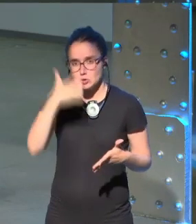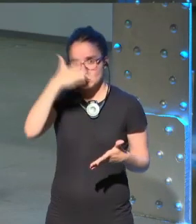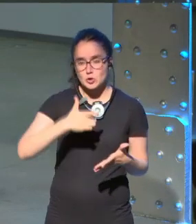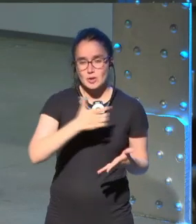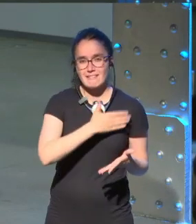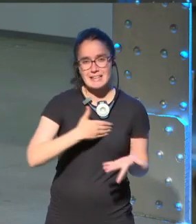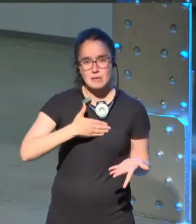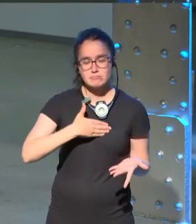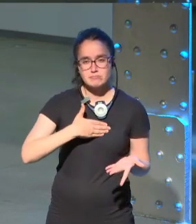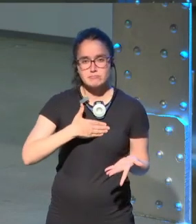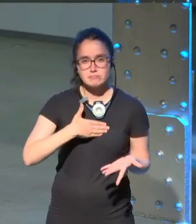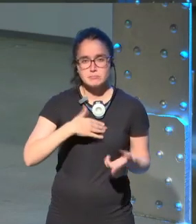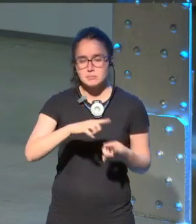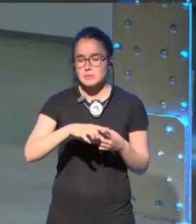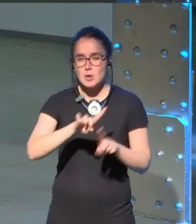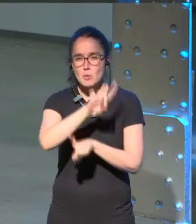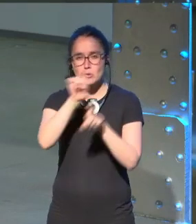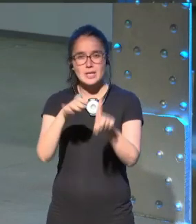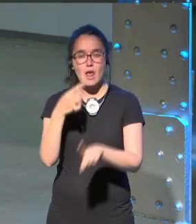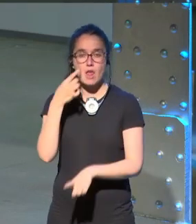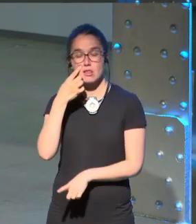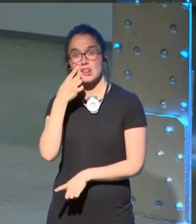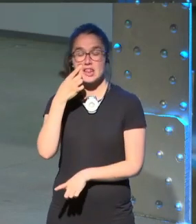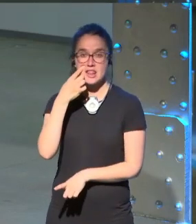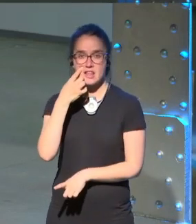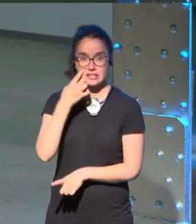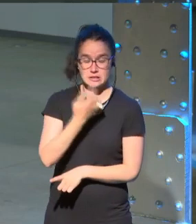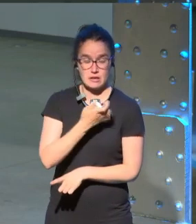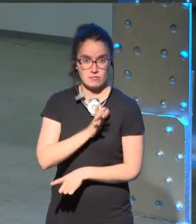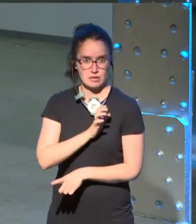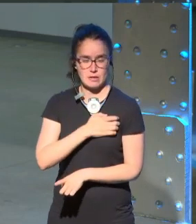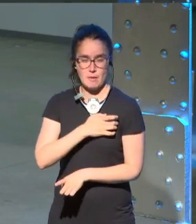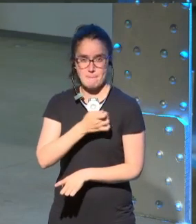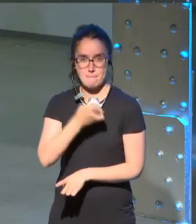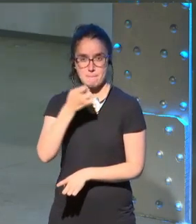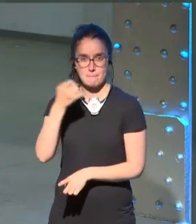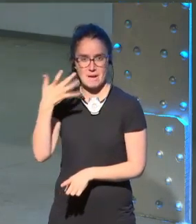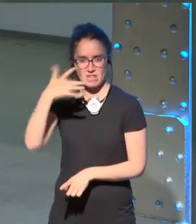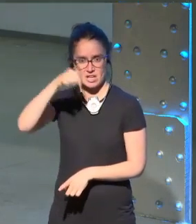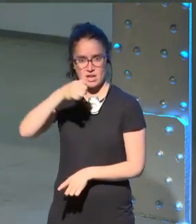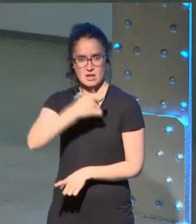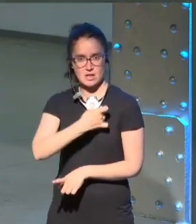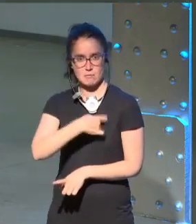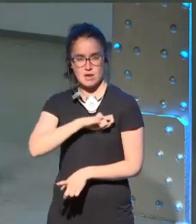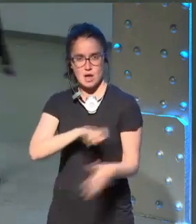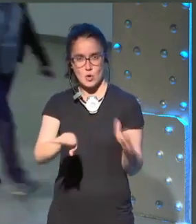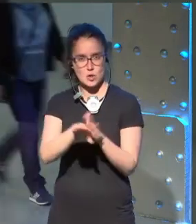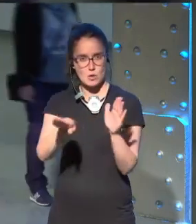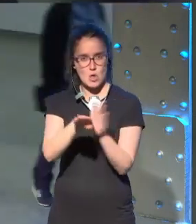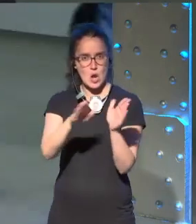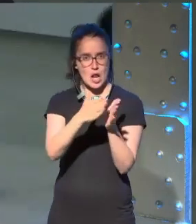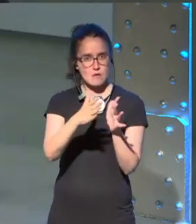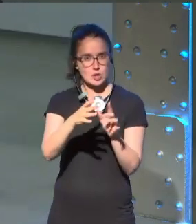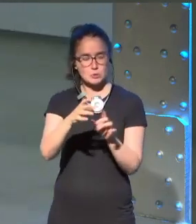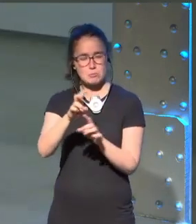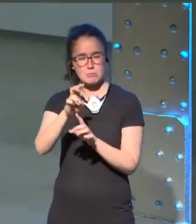so I would like to ask him about the detective that made him become famous here in Spain, that